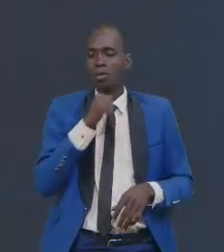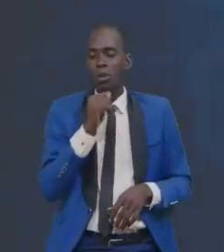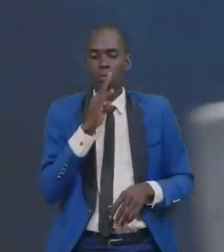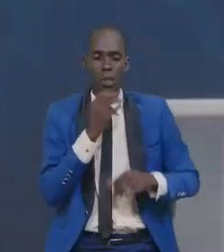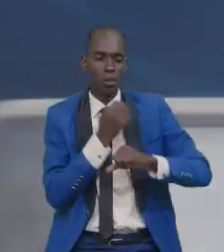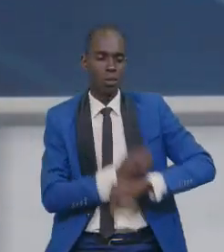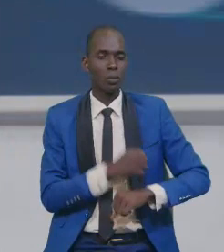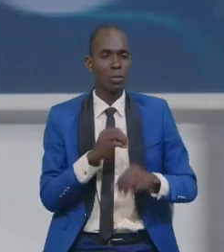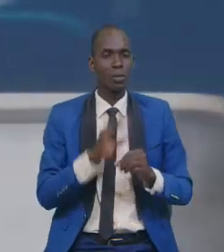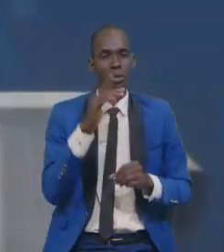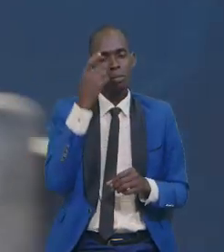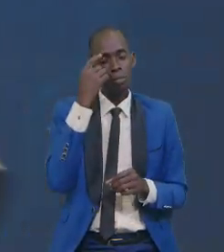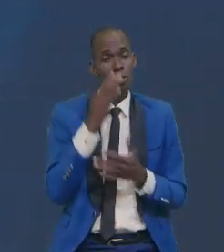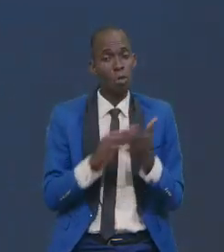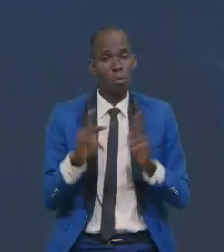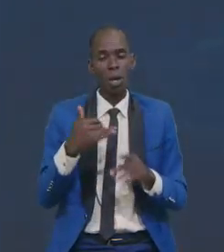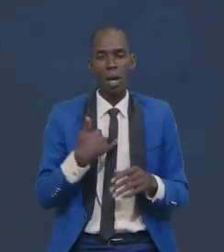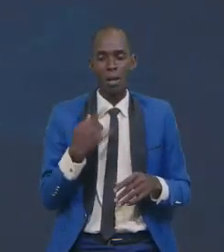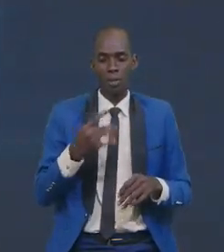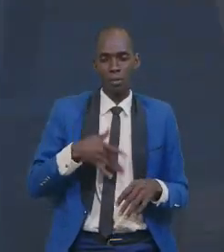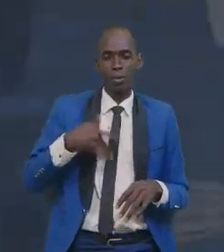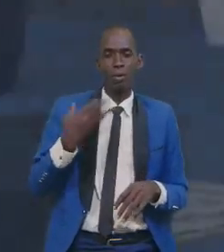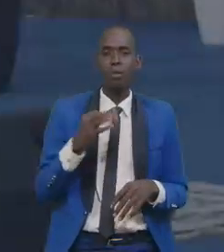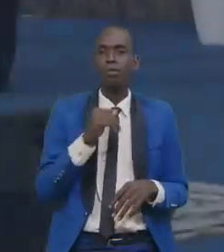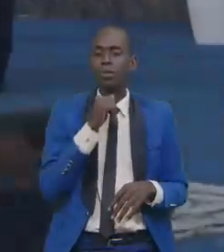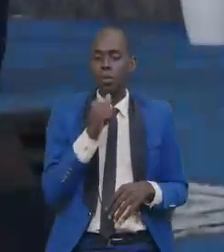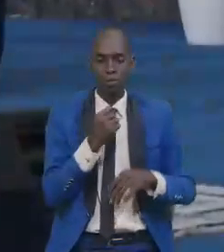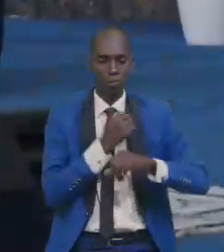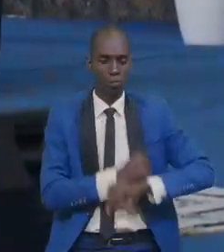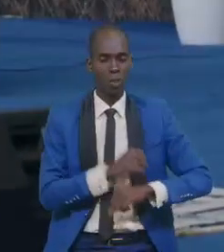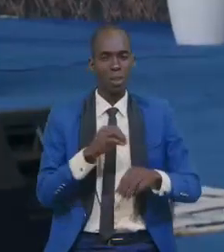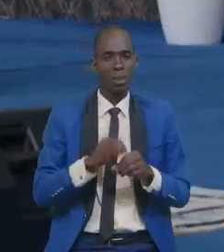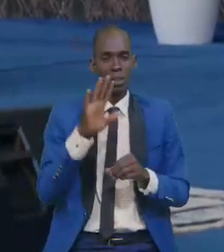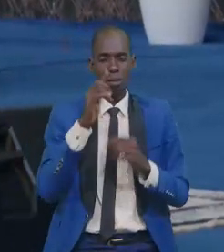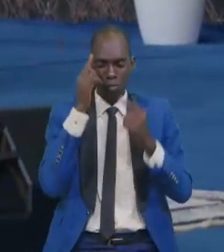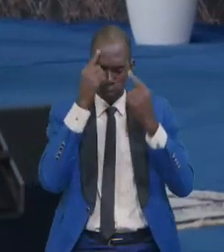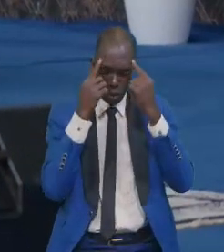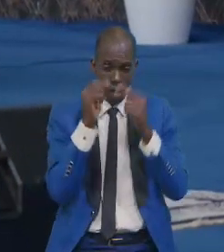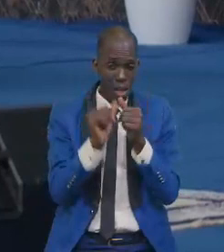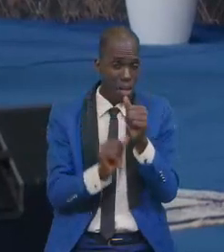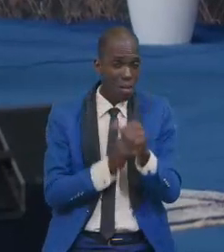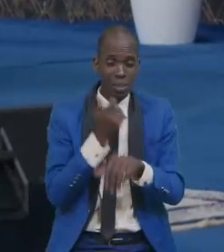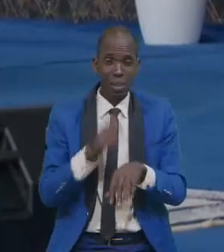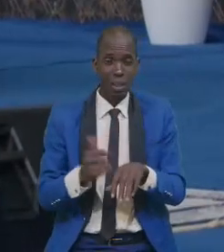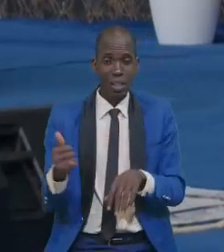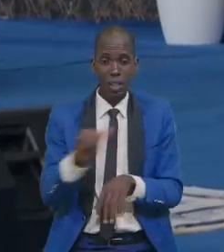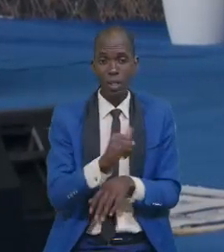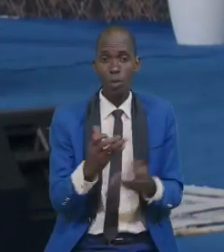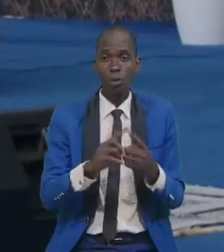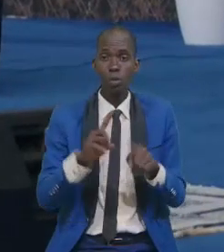that carry insecurity in their thoughts. Every time they want to go out, they